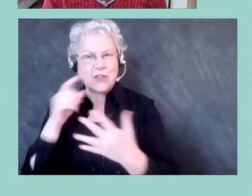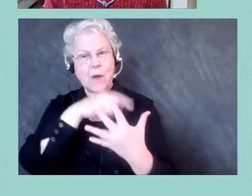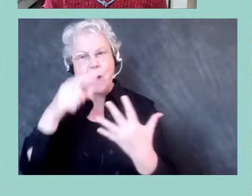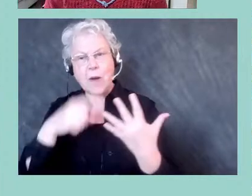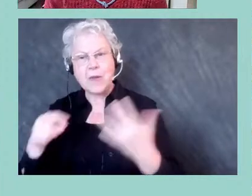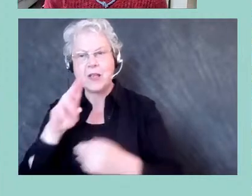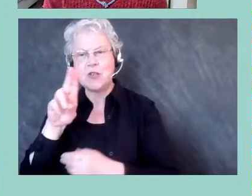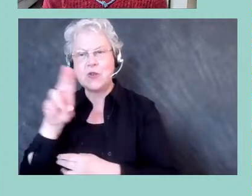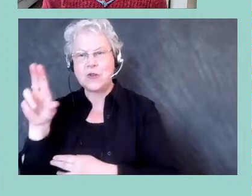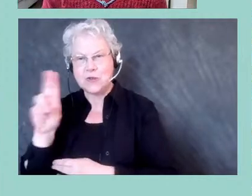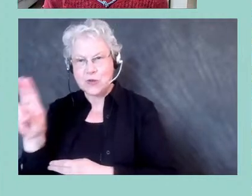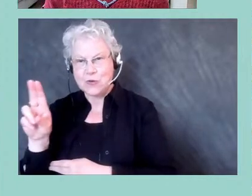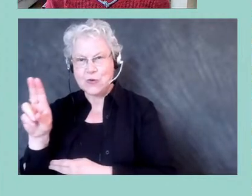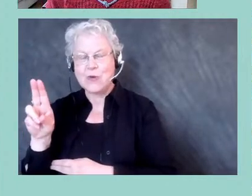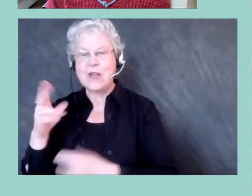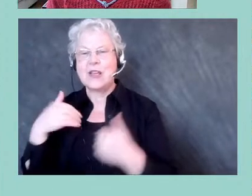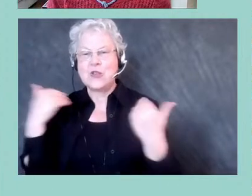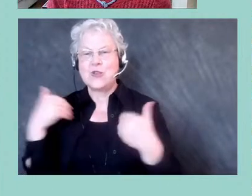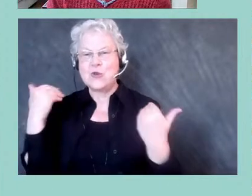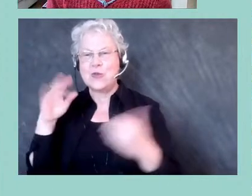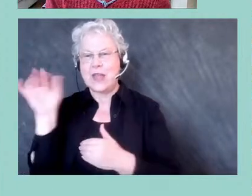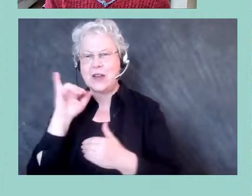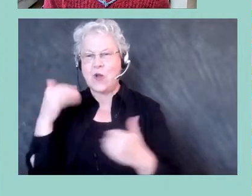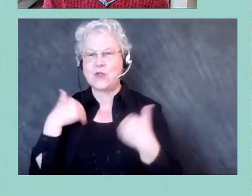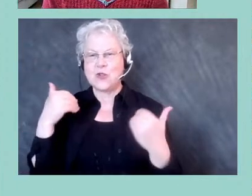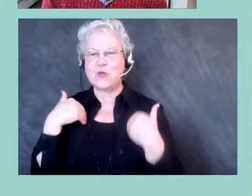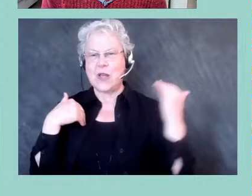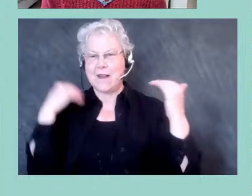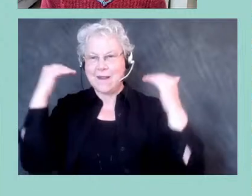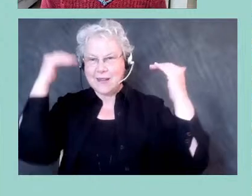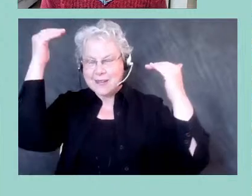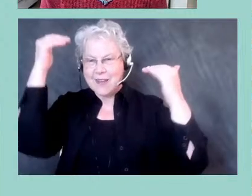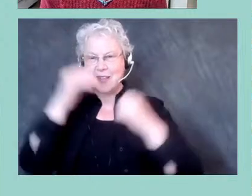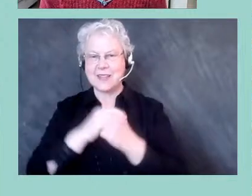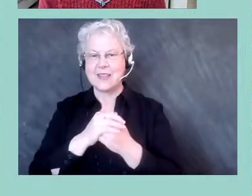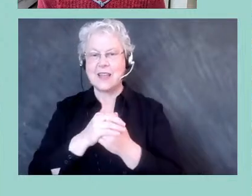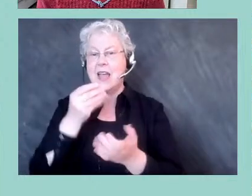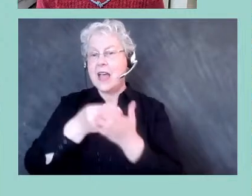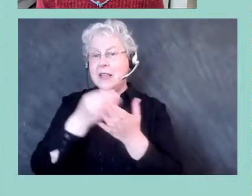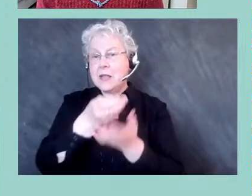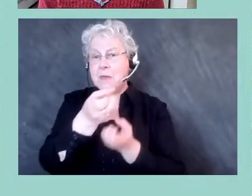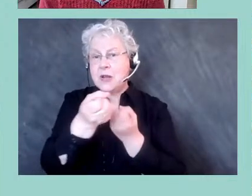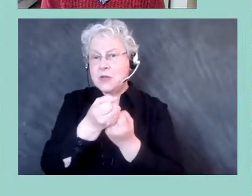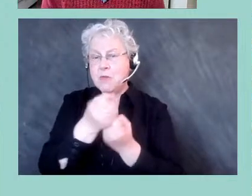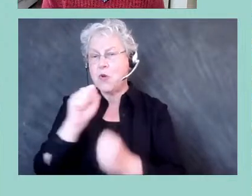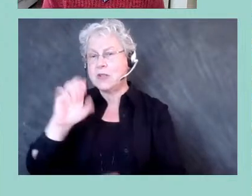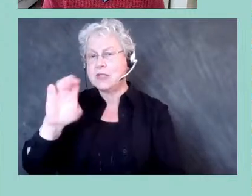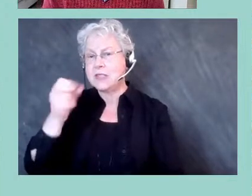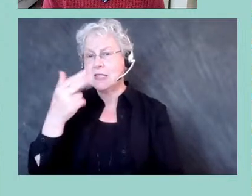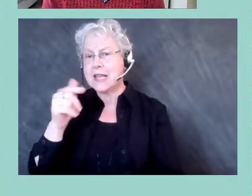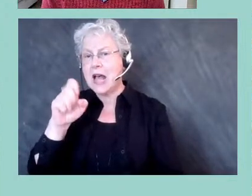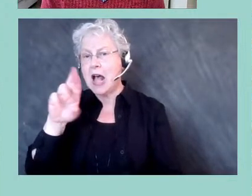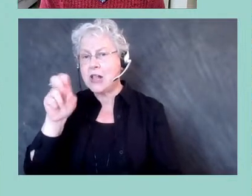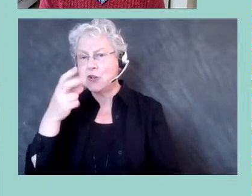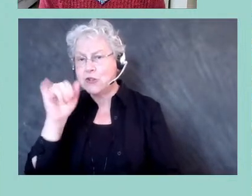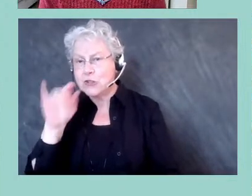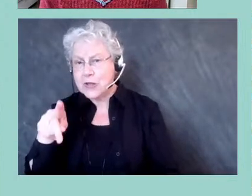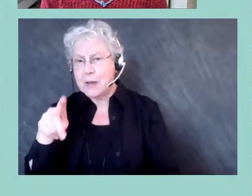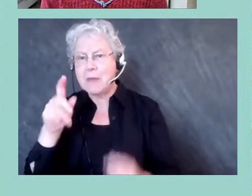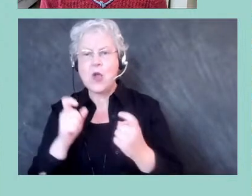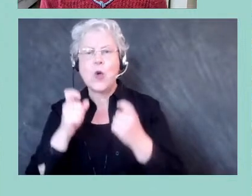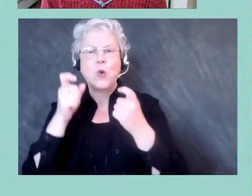young adults. The fund supports scholarships, grants, and youth and young adult